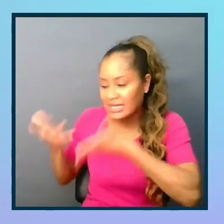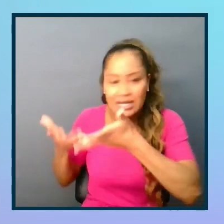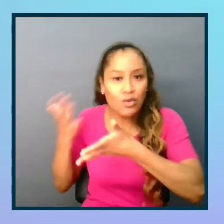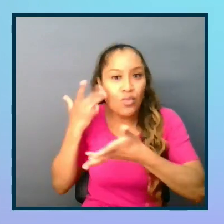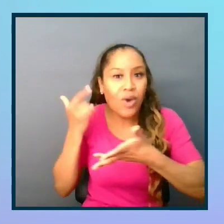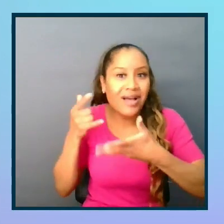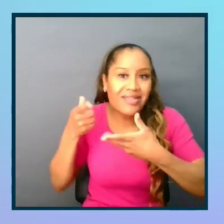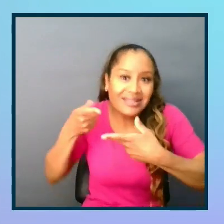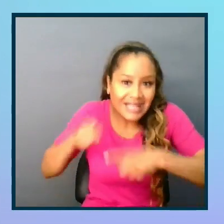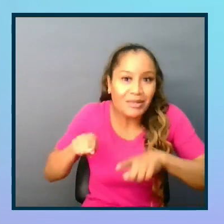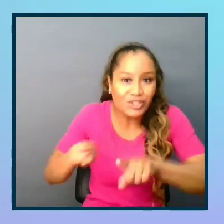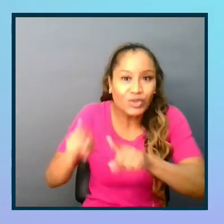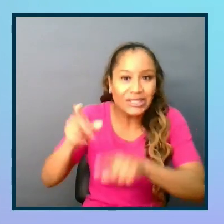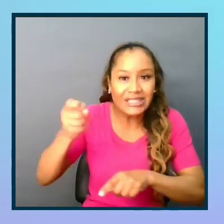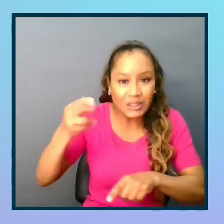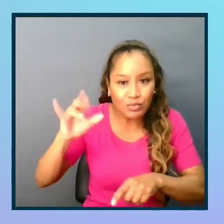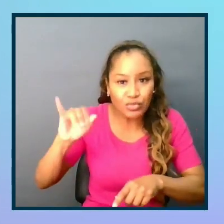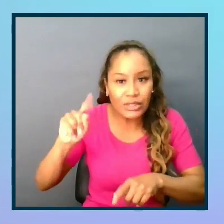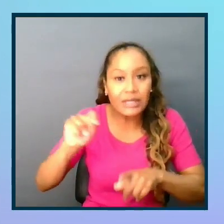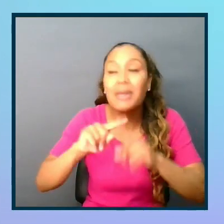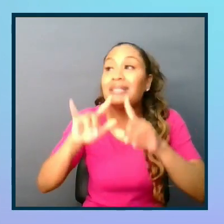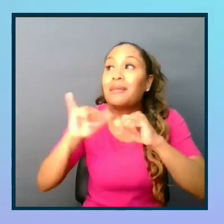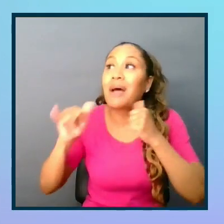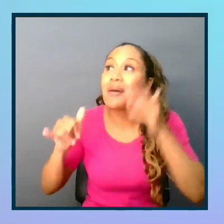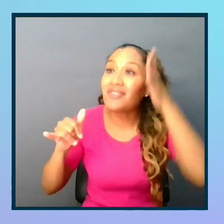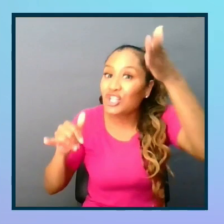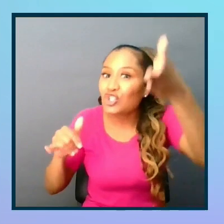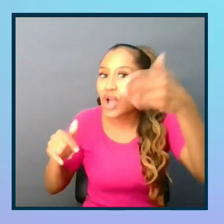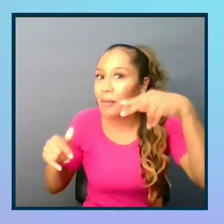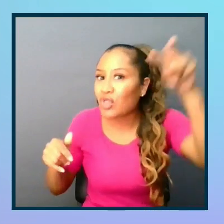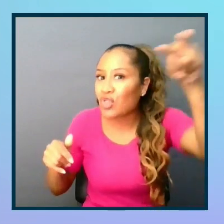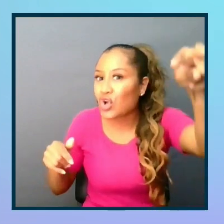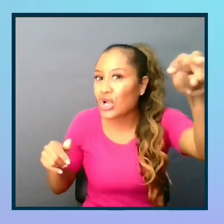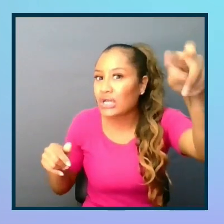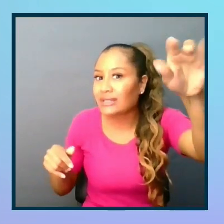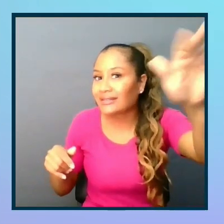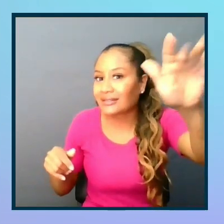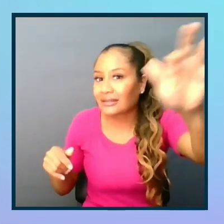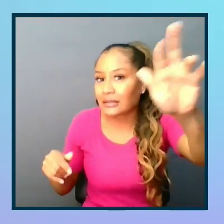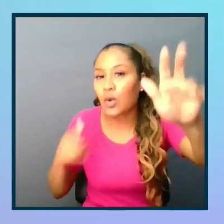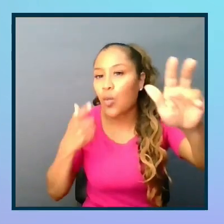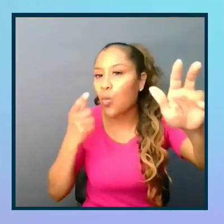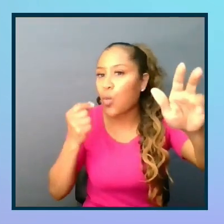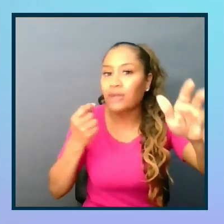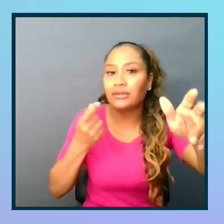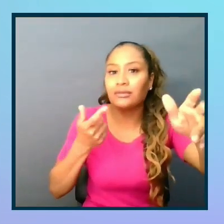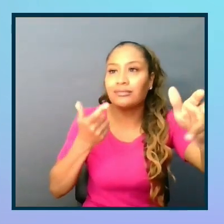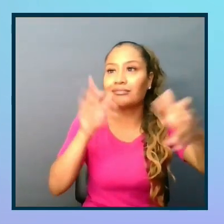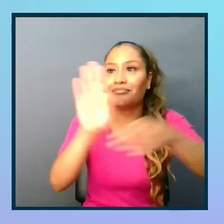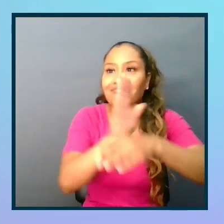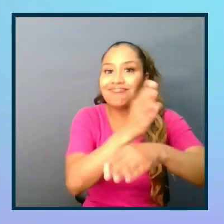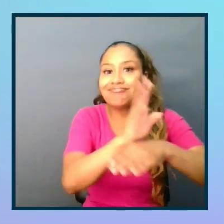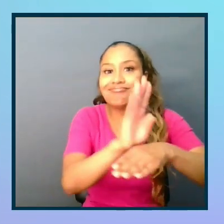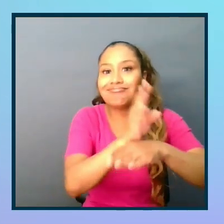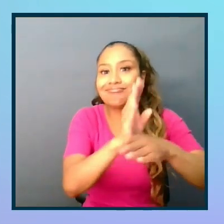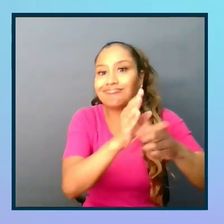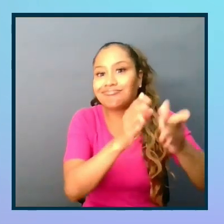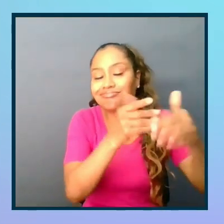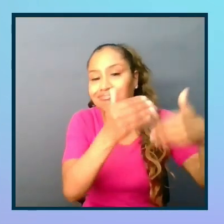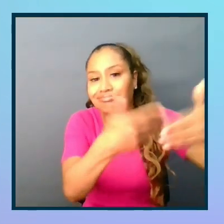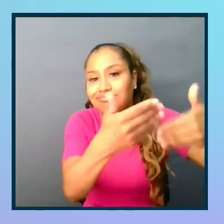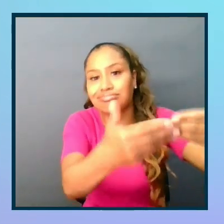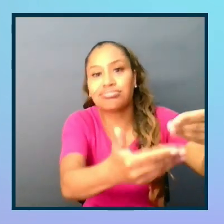sprint. But I'm also looking ahead at where we're moving in the business forward with, and